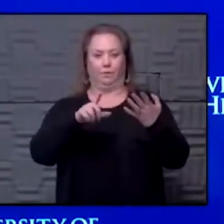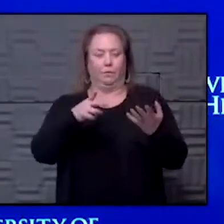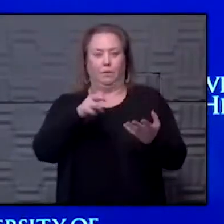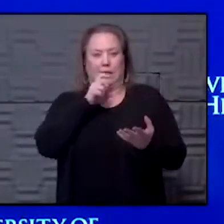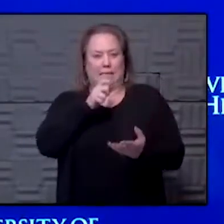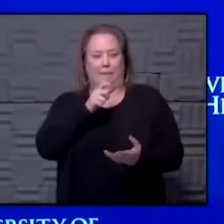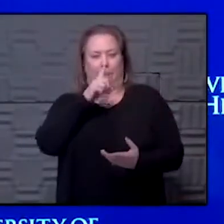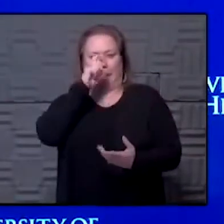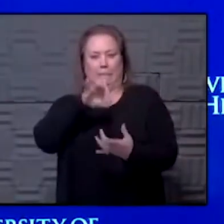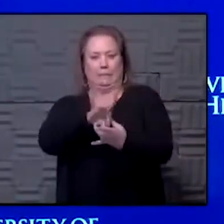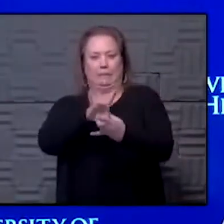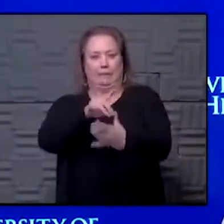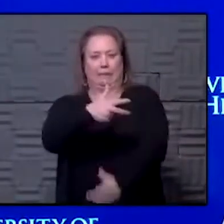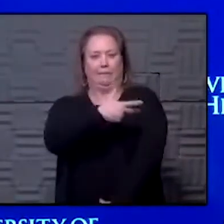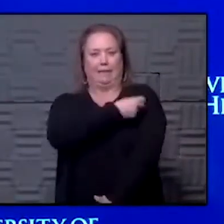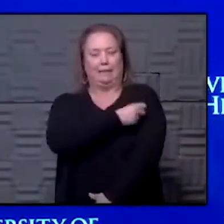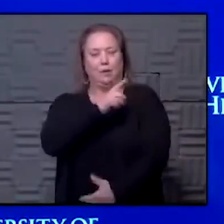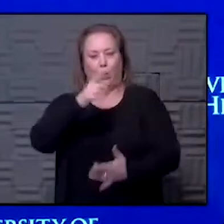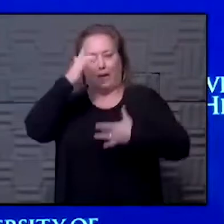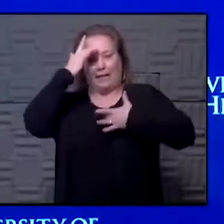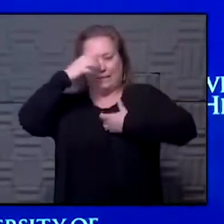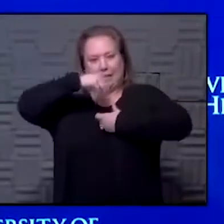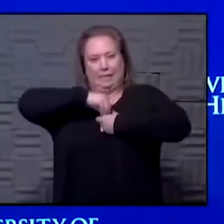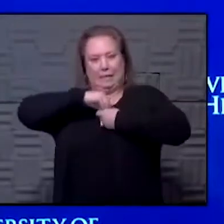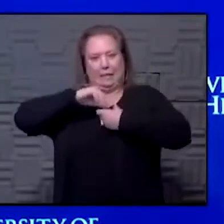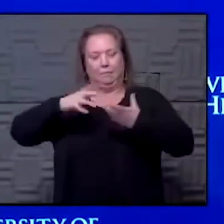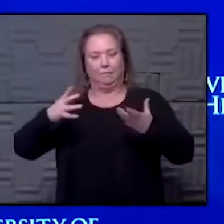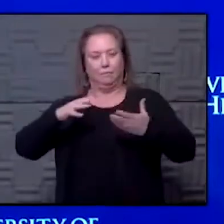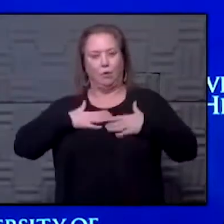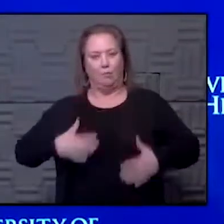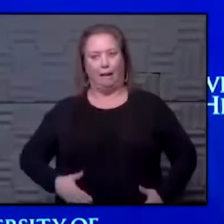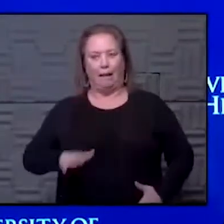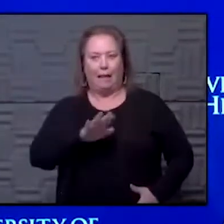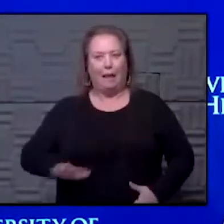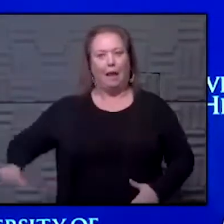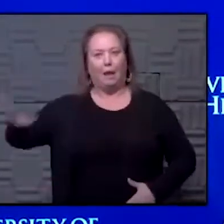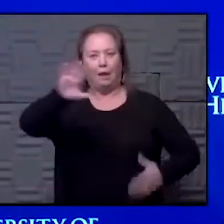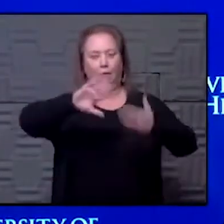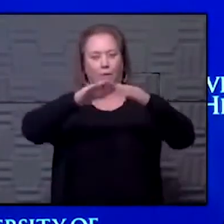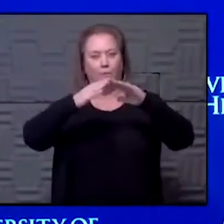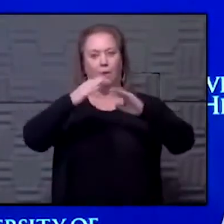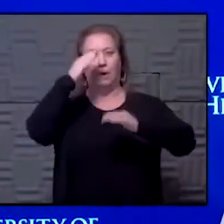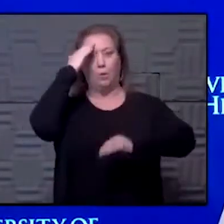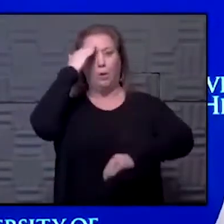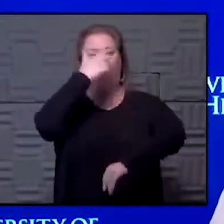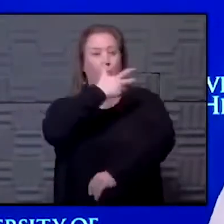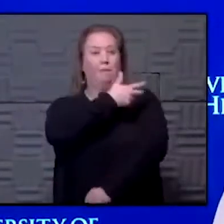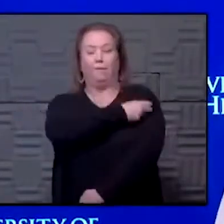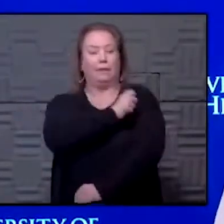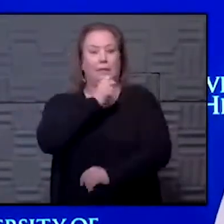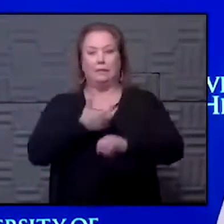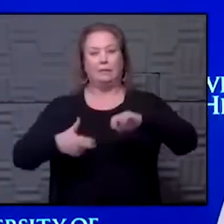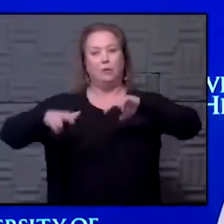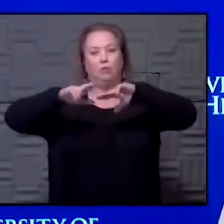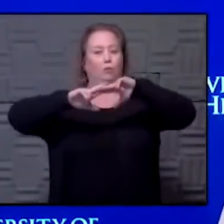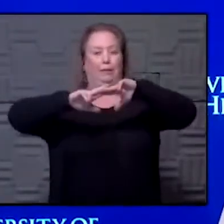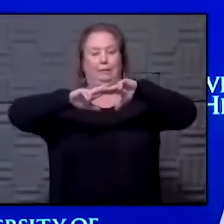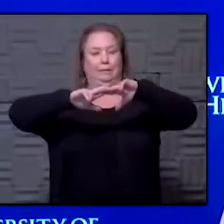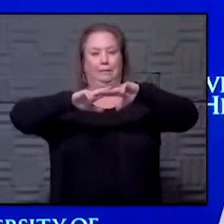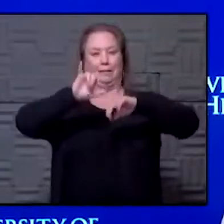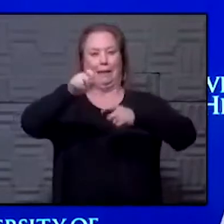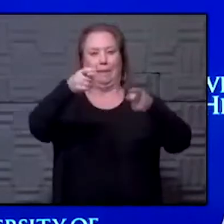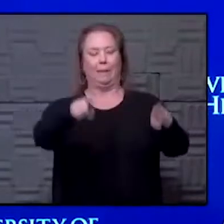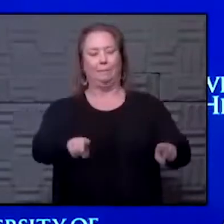because you got the vaccine. You got it because those are diseases that occur in the community. What we know is that the vaccine does not increase that rate of